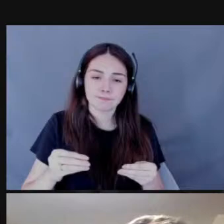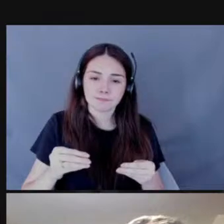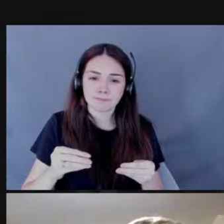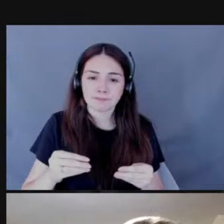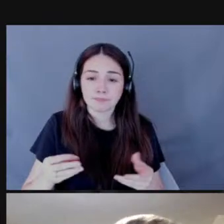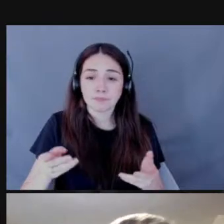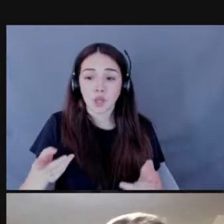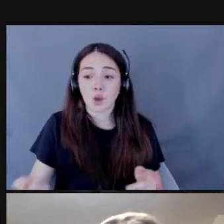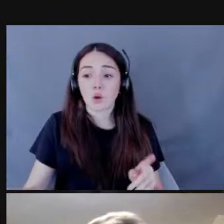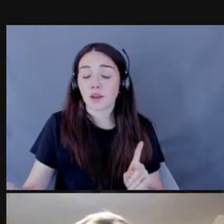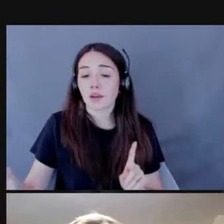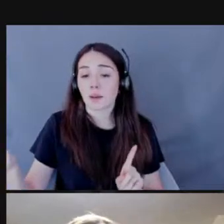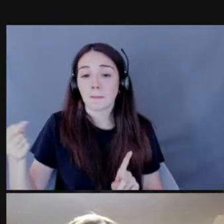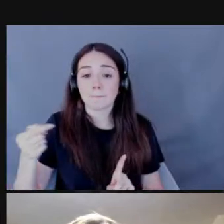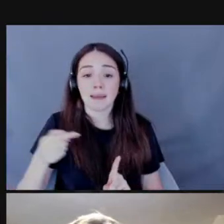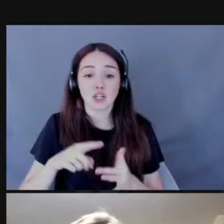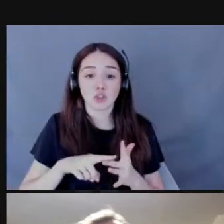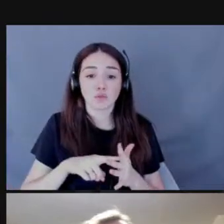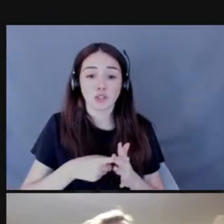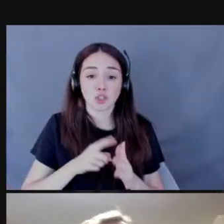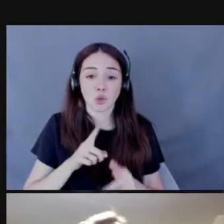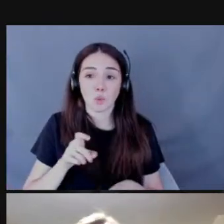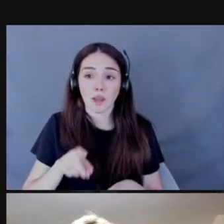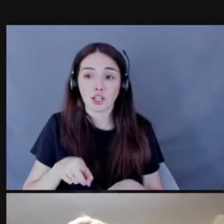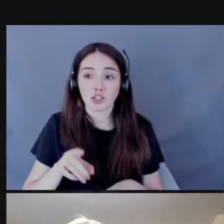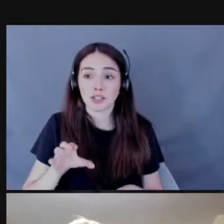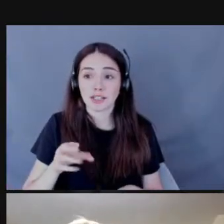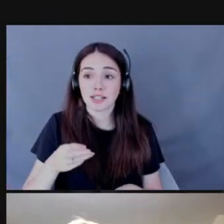the original question, I guess, is Chessie real?